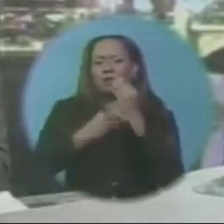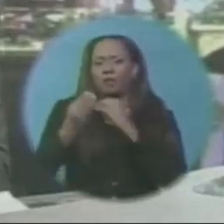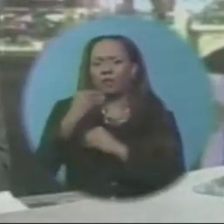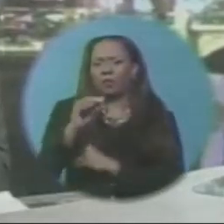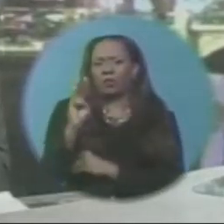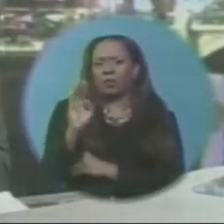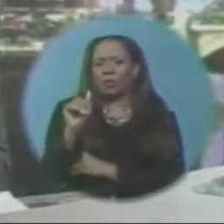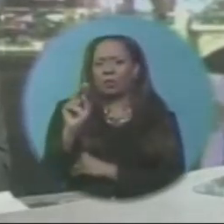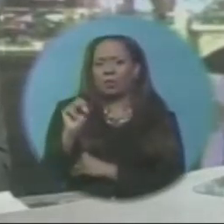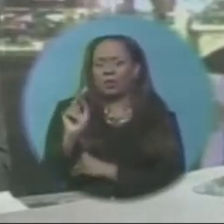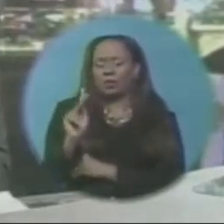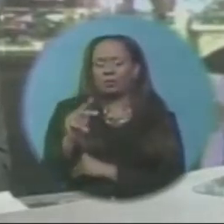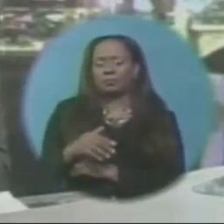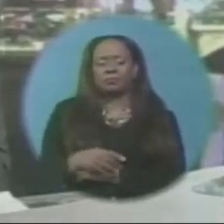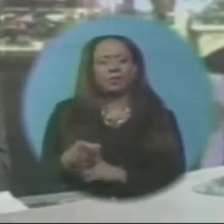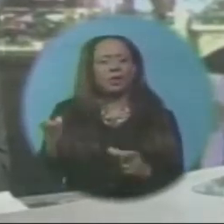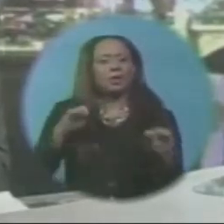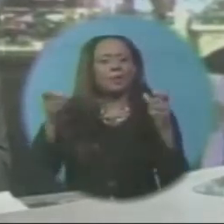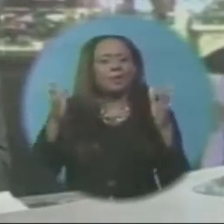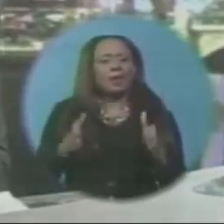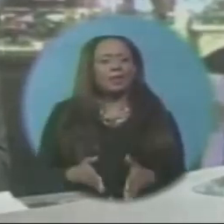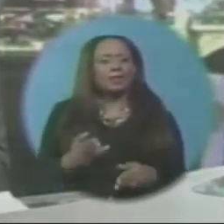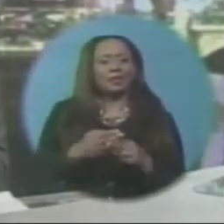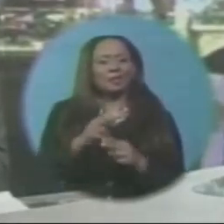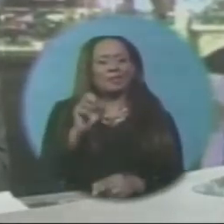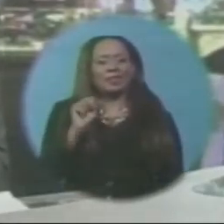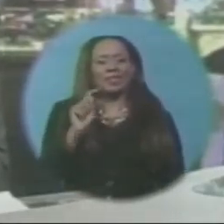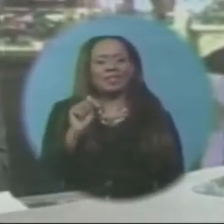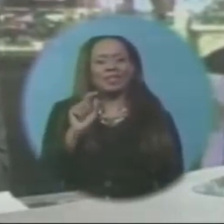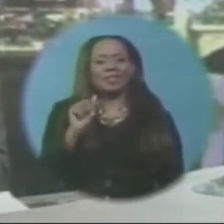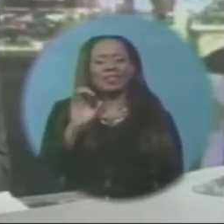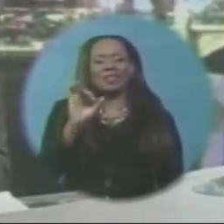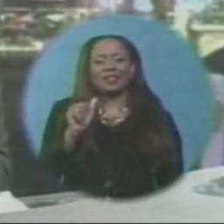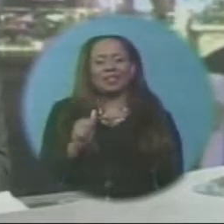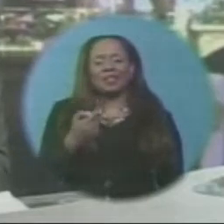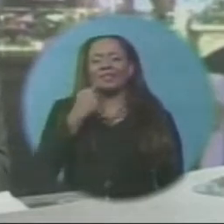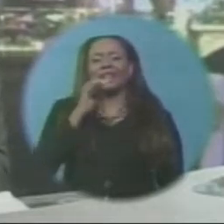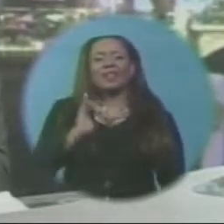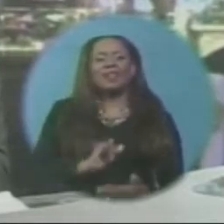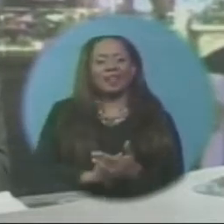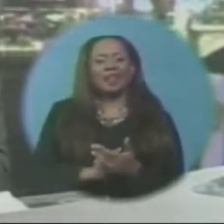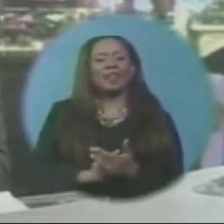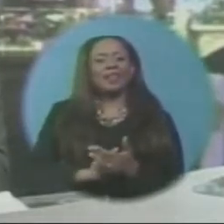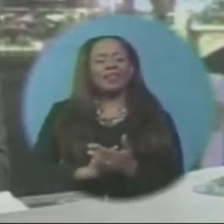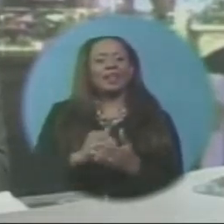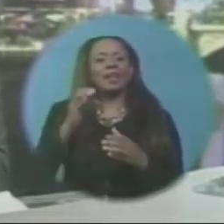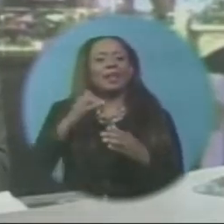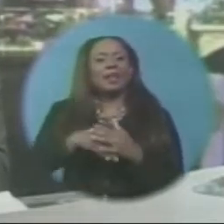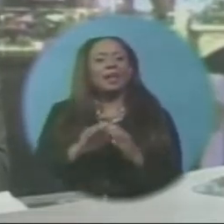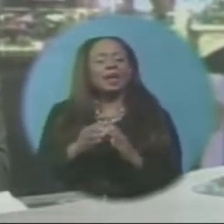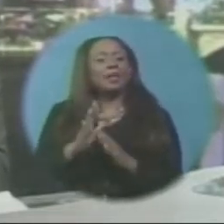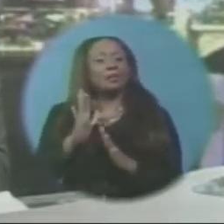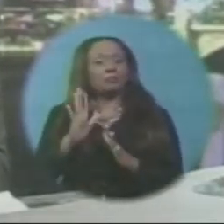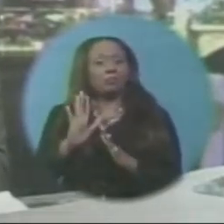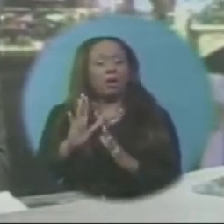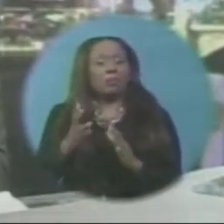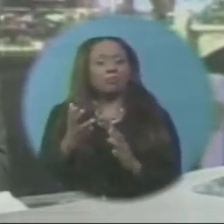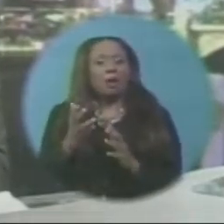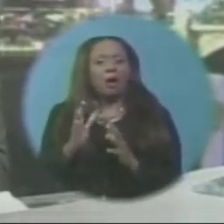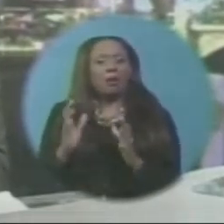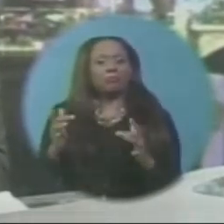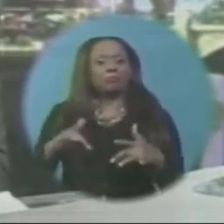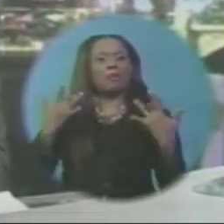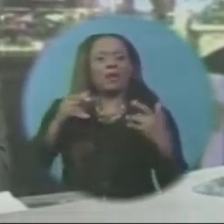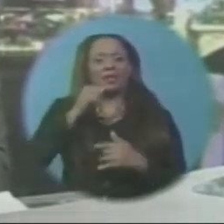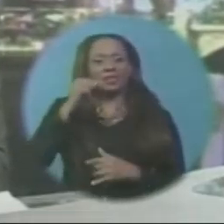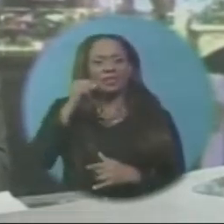Manager Stacia Whitaker made the revelation at the launch of Love Poetry and Song 2018. She explains that event